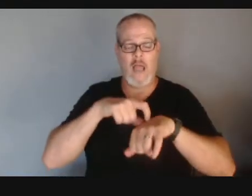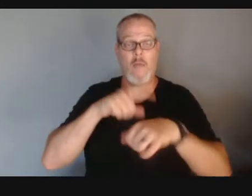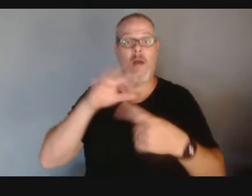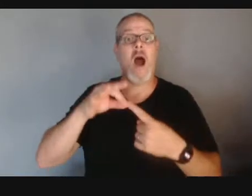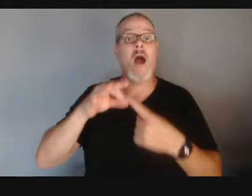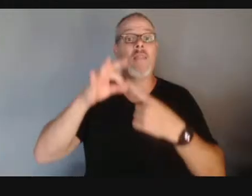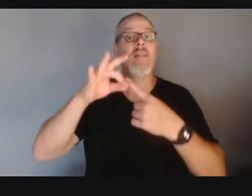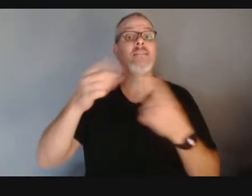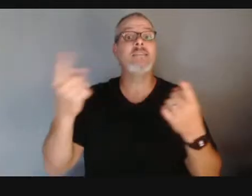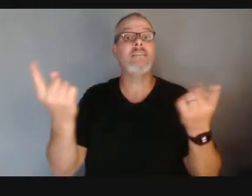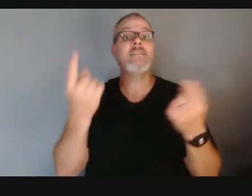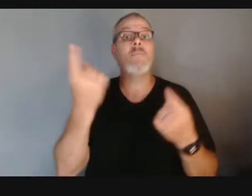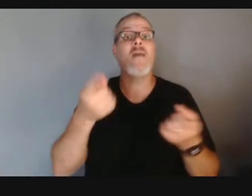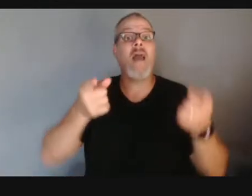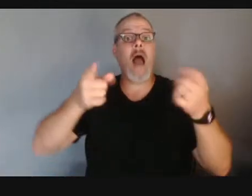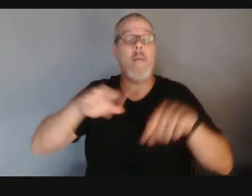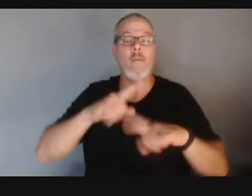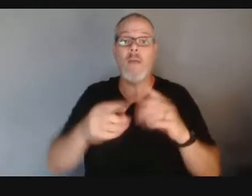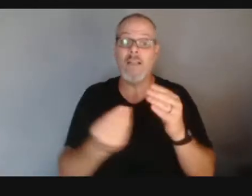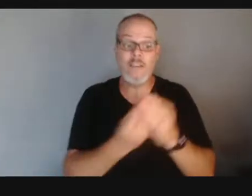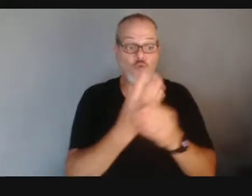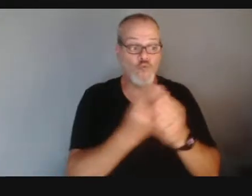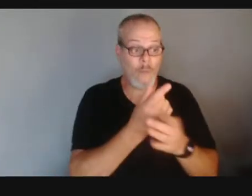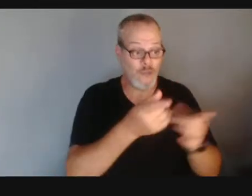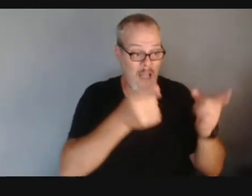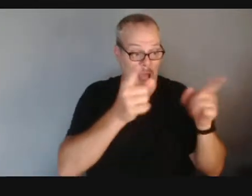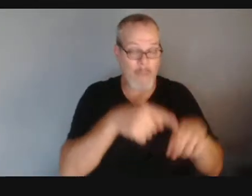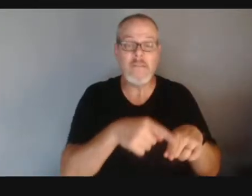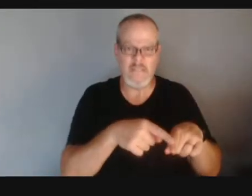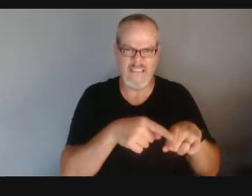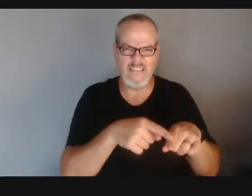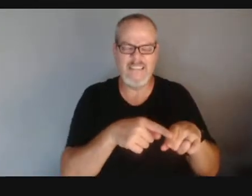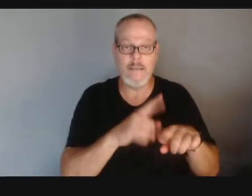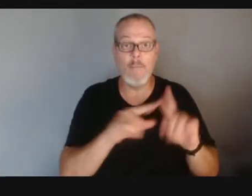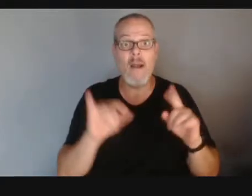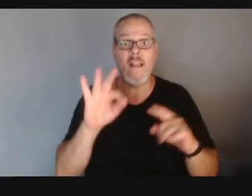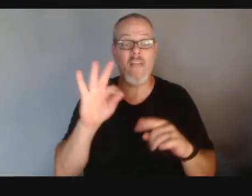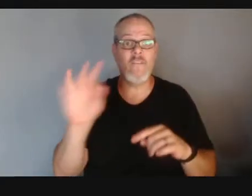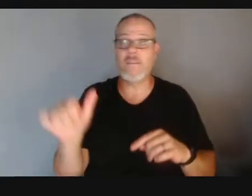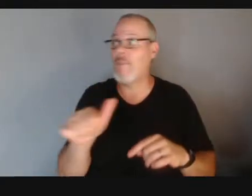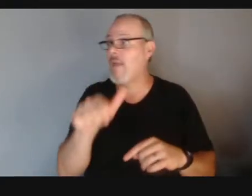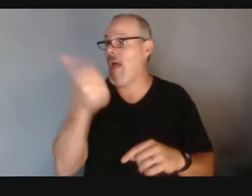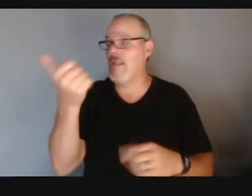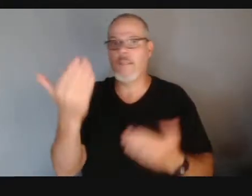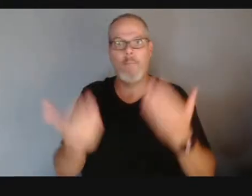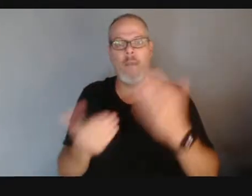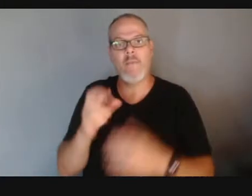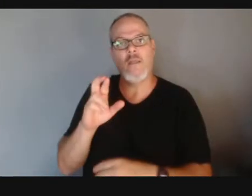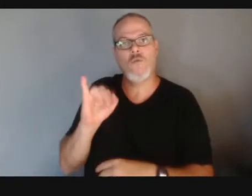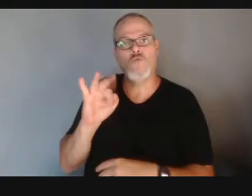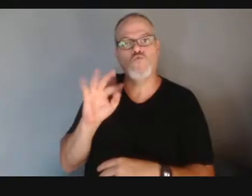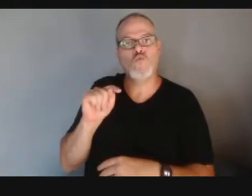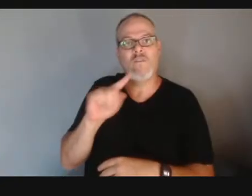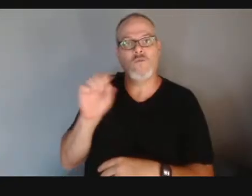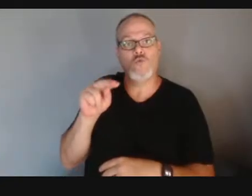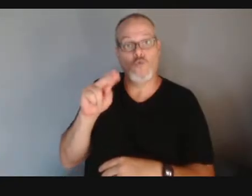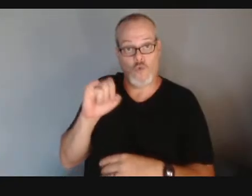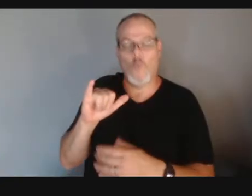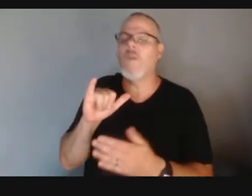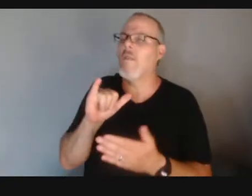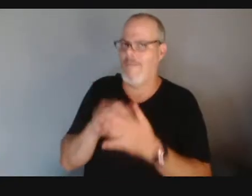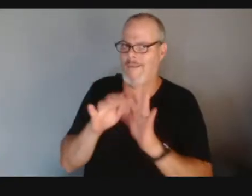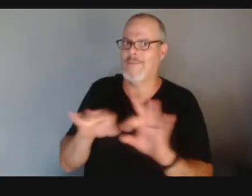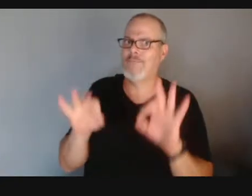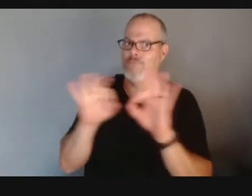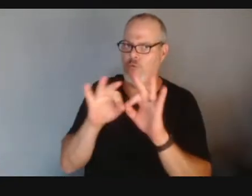summit is not going to count yet again. But if something, like a rift zone eruption were to happen, that counts.